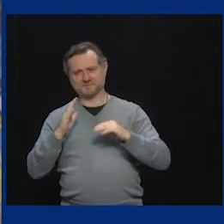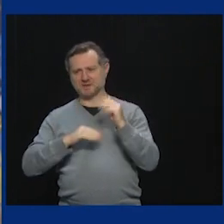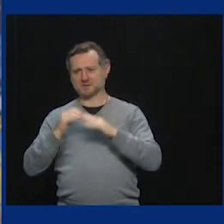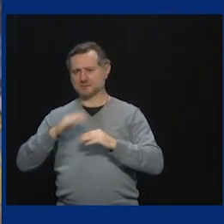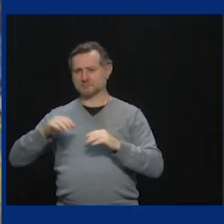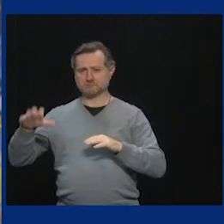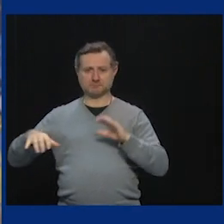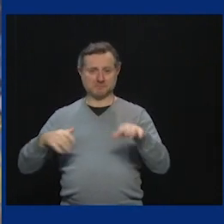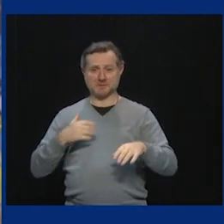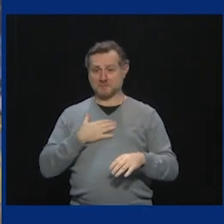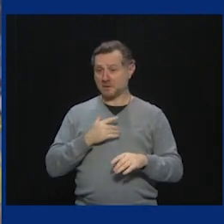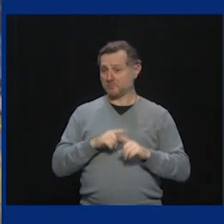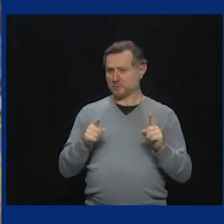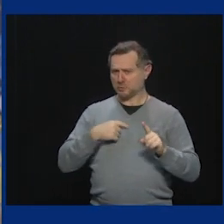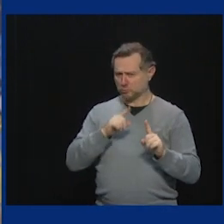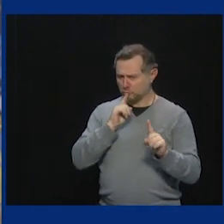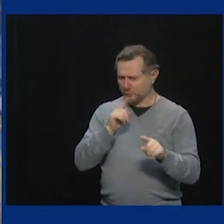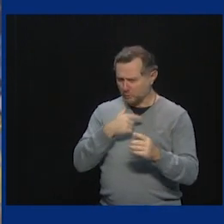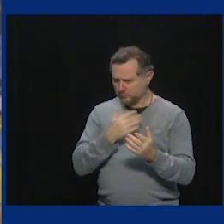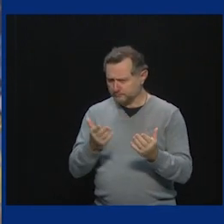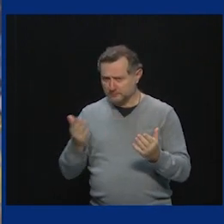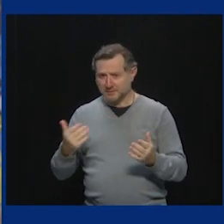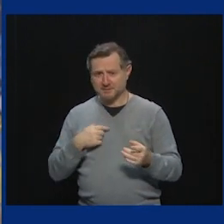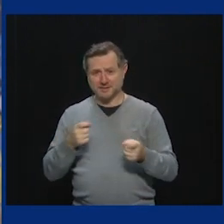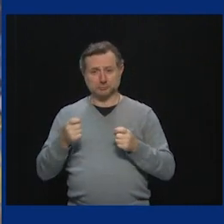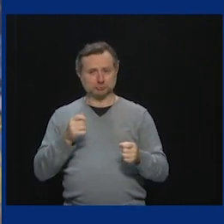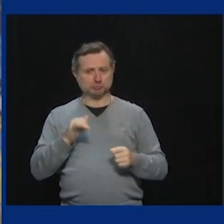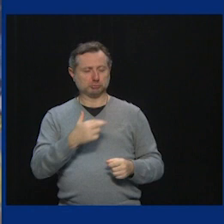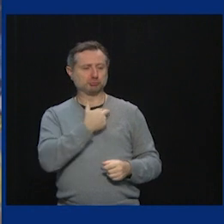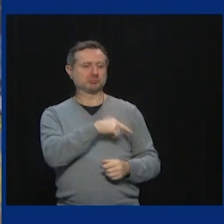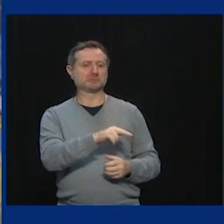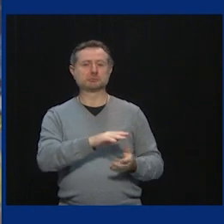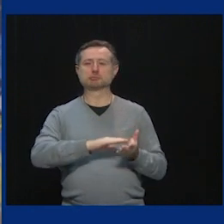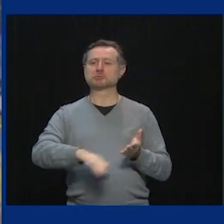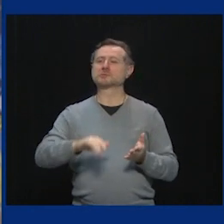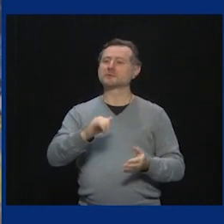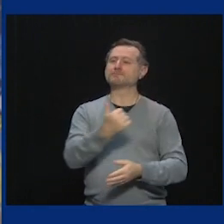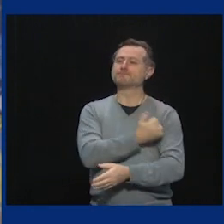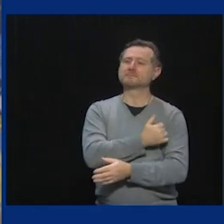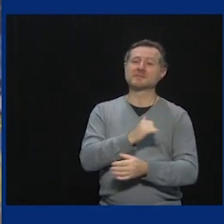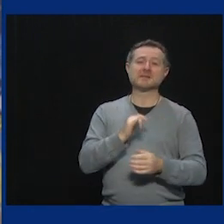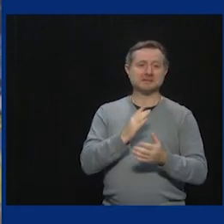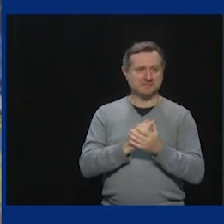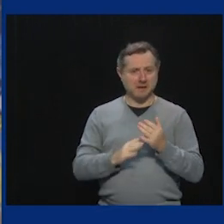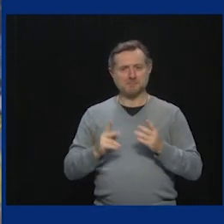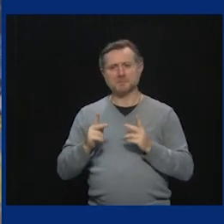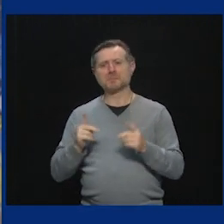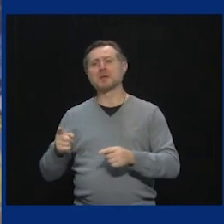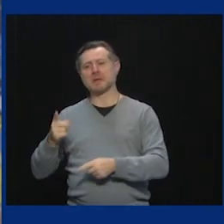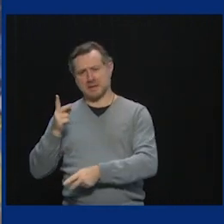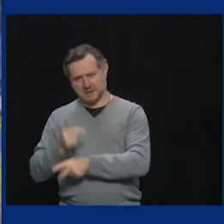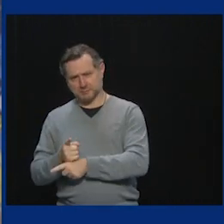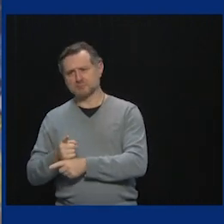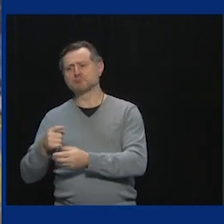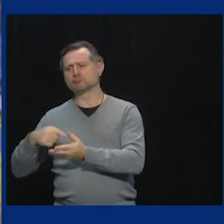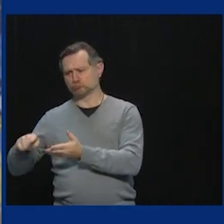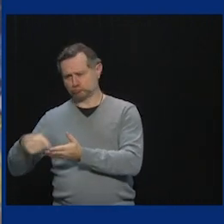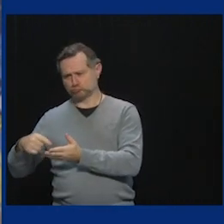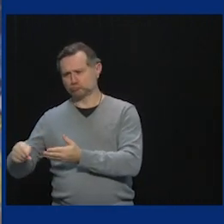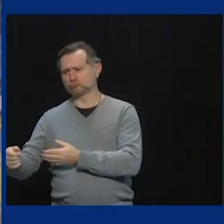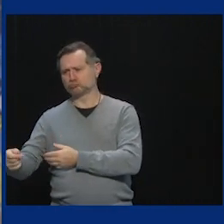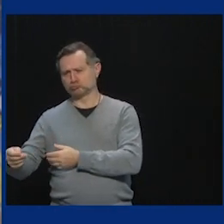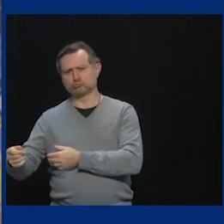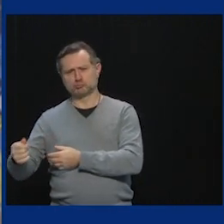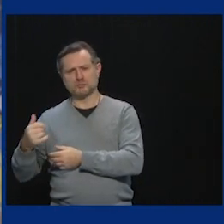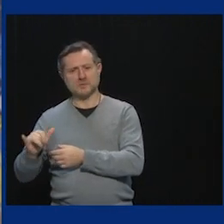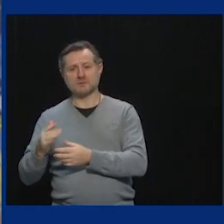reporting, are handling the religious exemption question differently. Some have kept those people on the payroll working, some have dismissed them. What is your